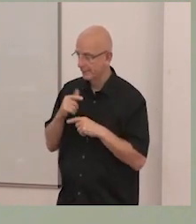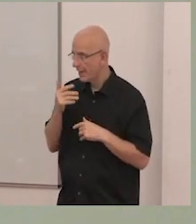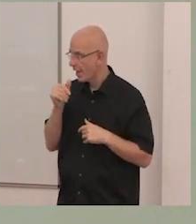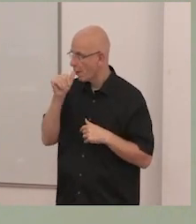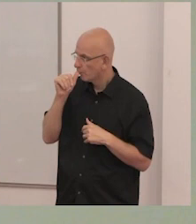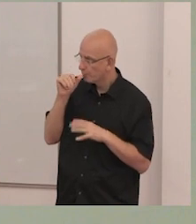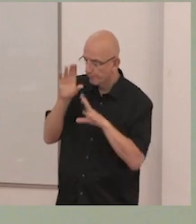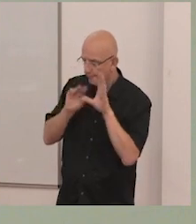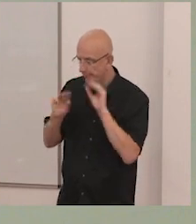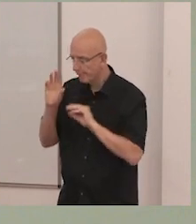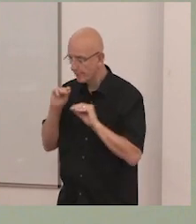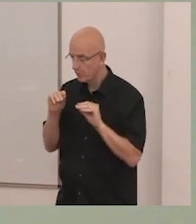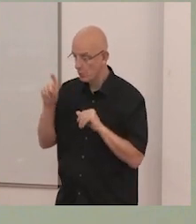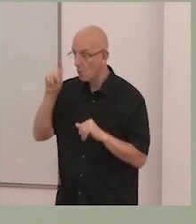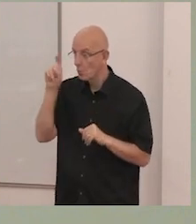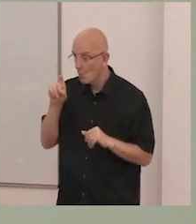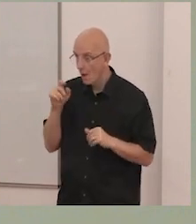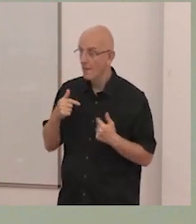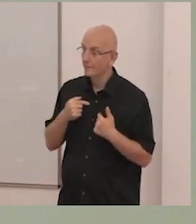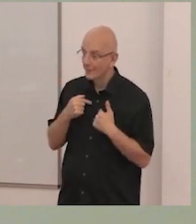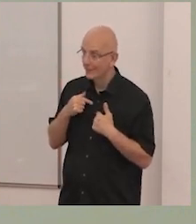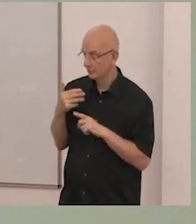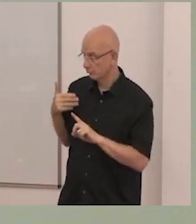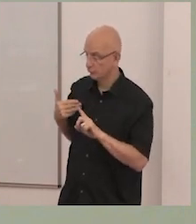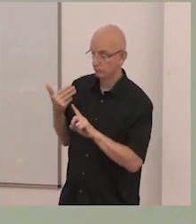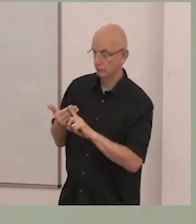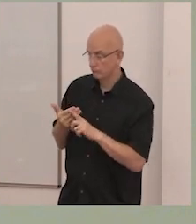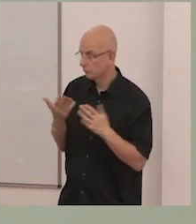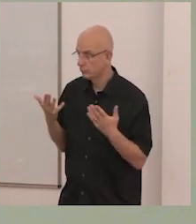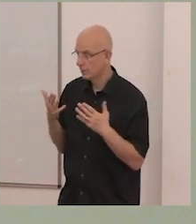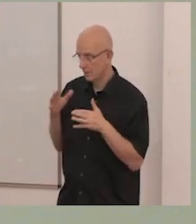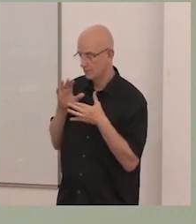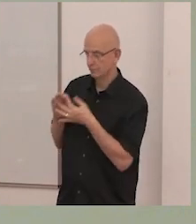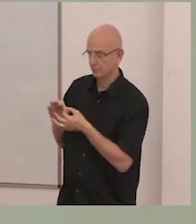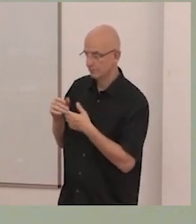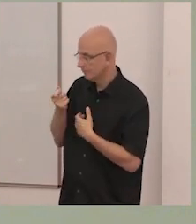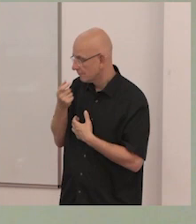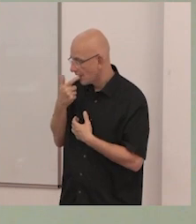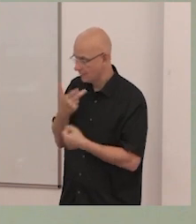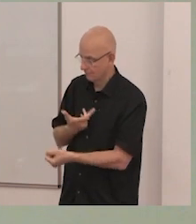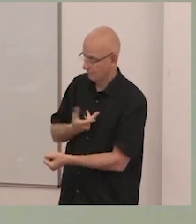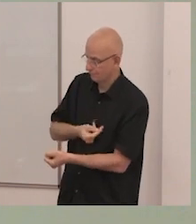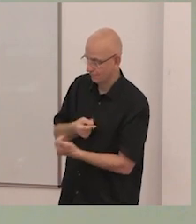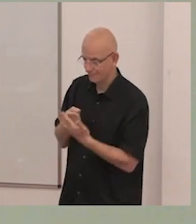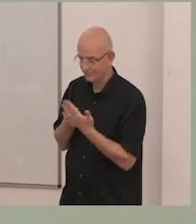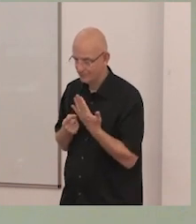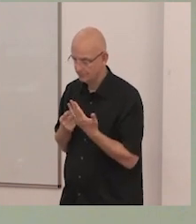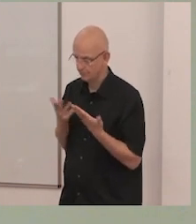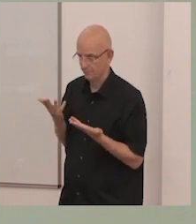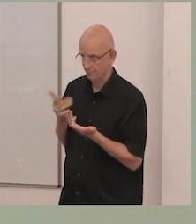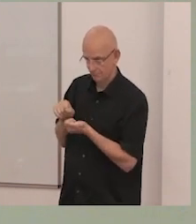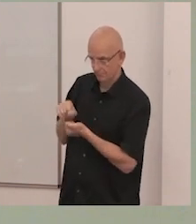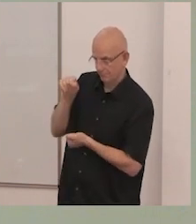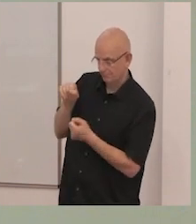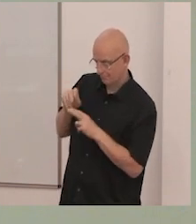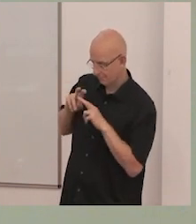had Jean Zermatt, and we had Lothar Krapman, we had Hyang-Hee Lee, and many